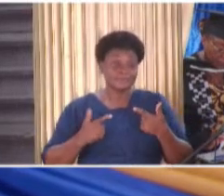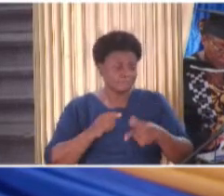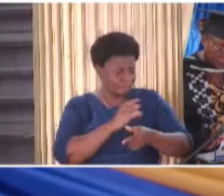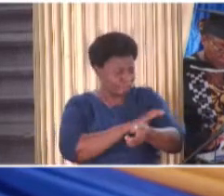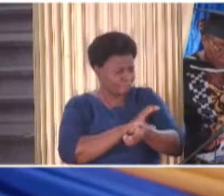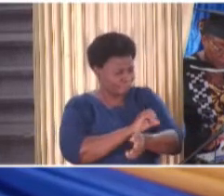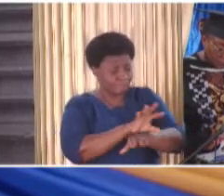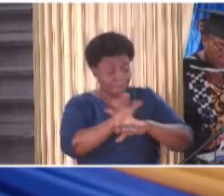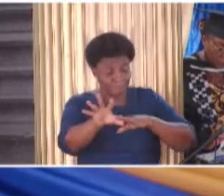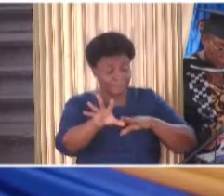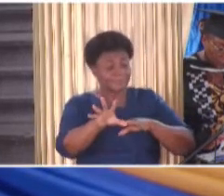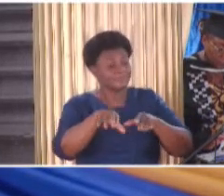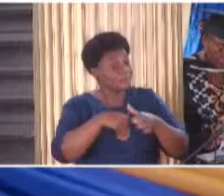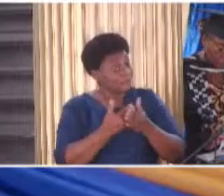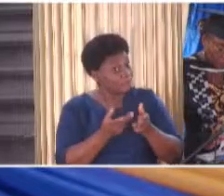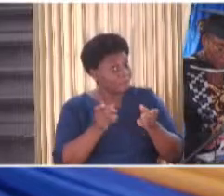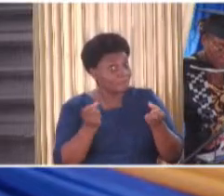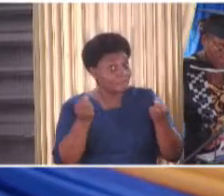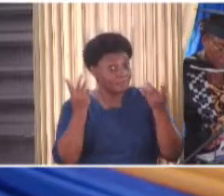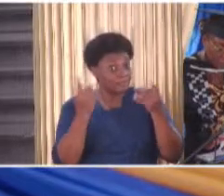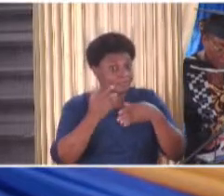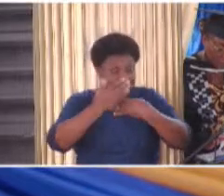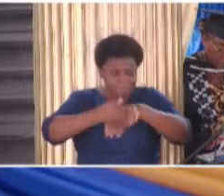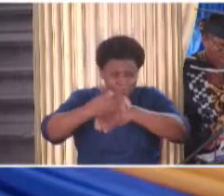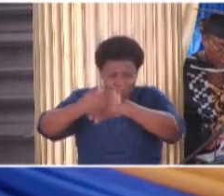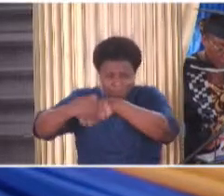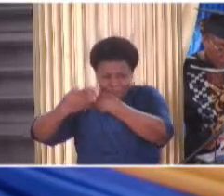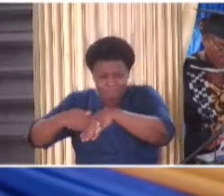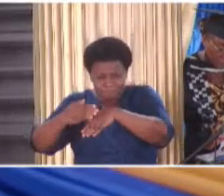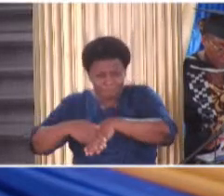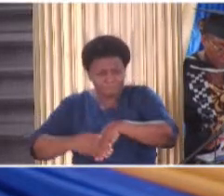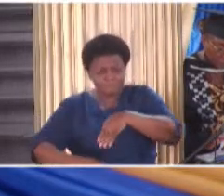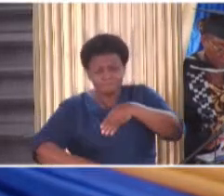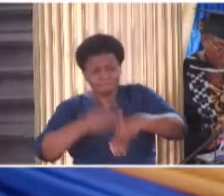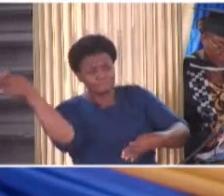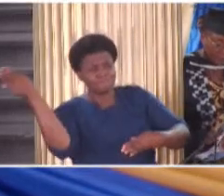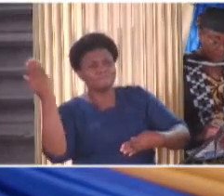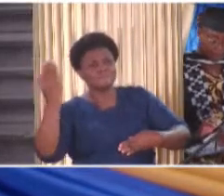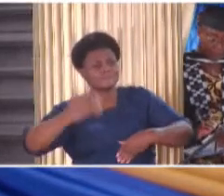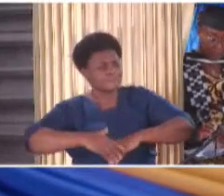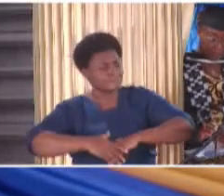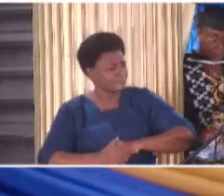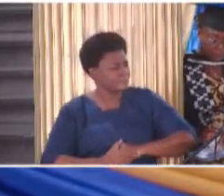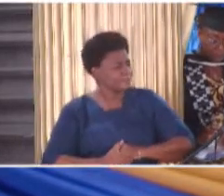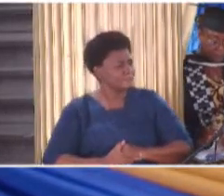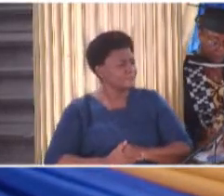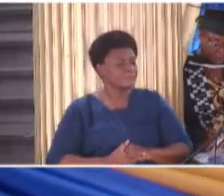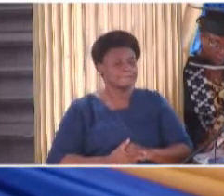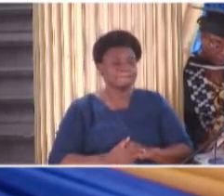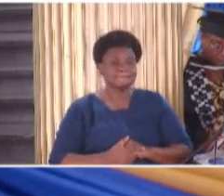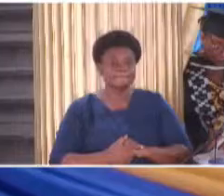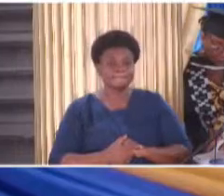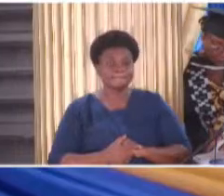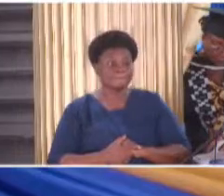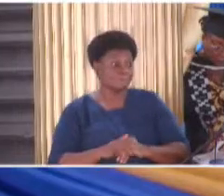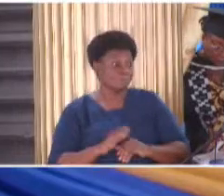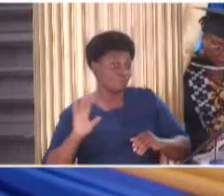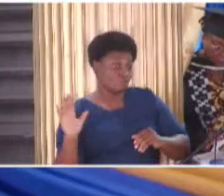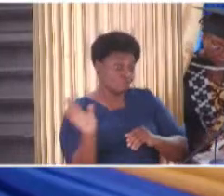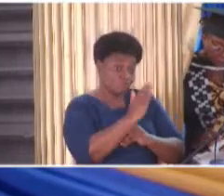impact, and how many barriers you have helped to break. Your